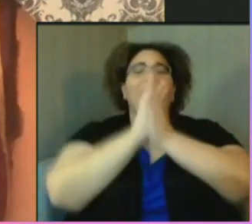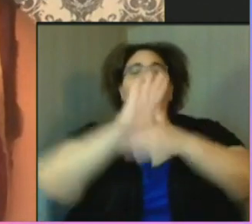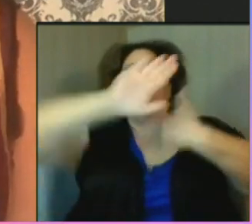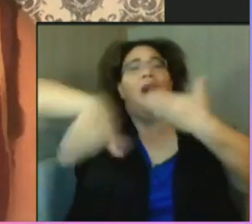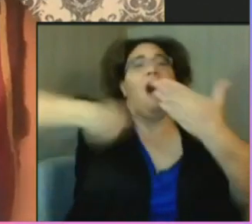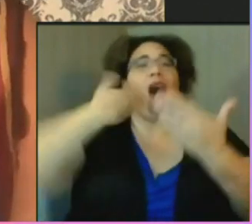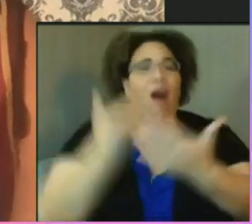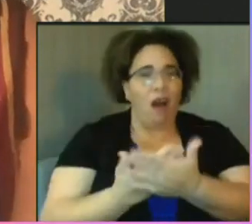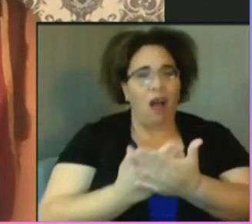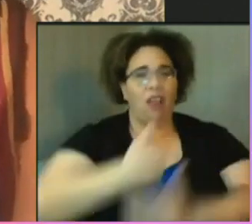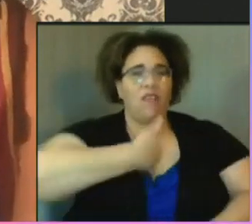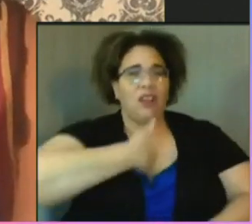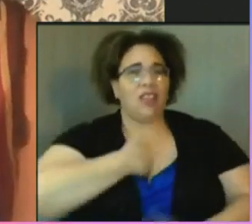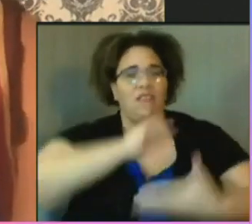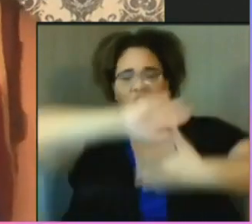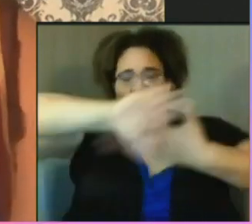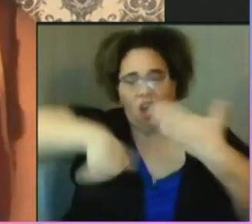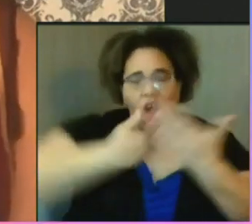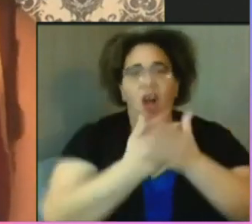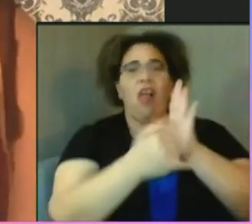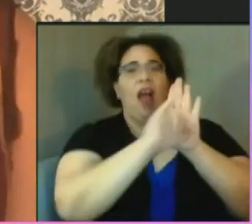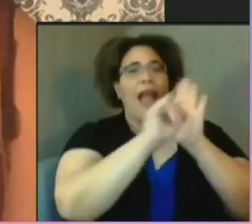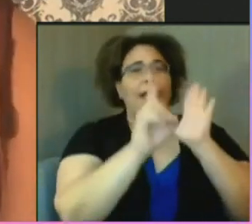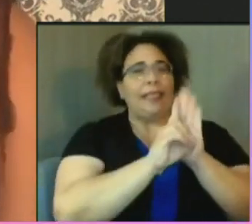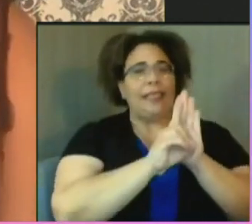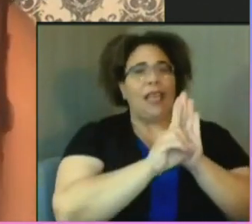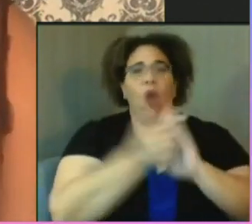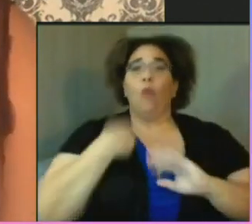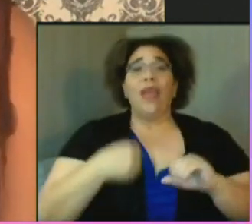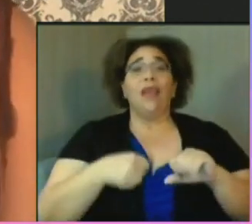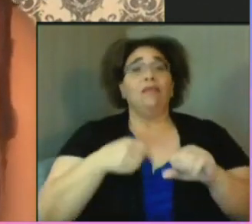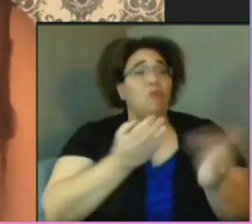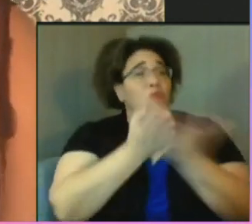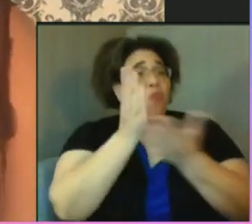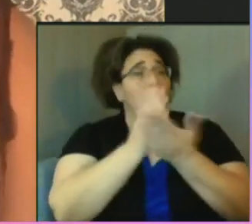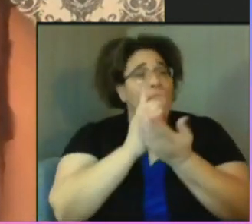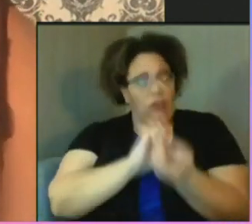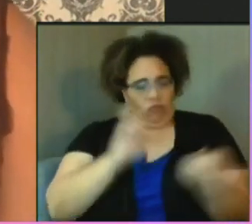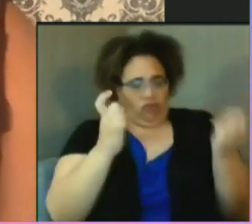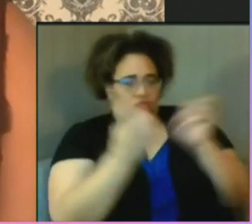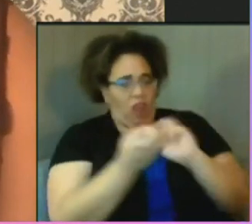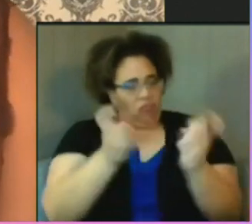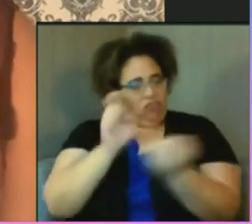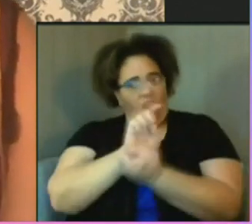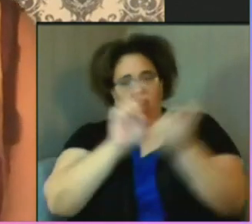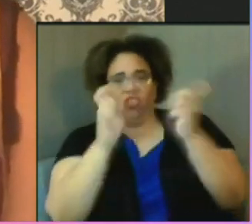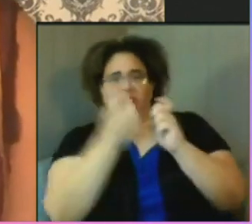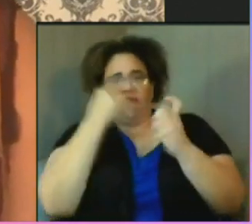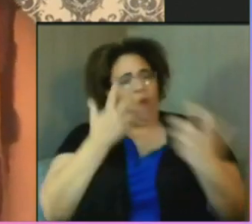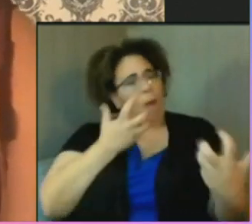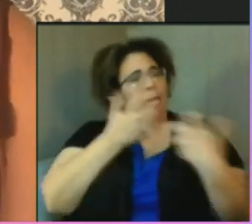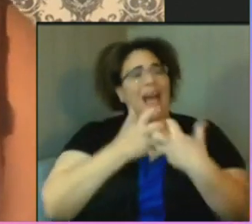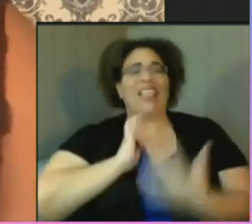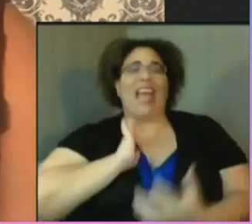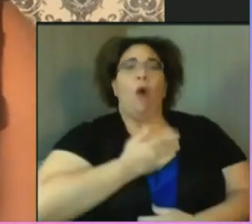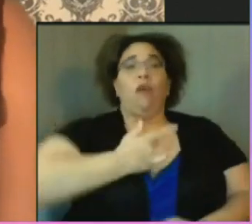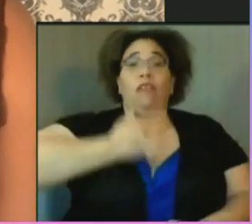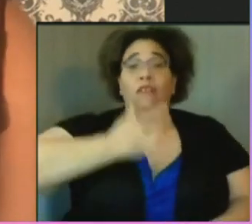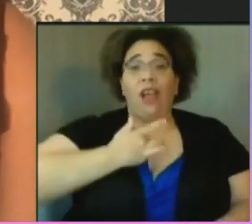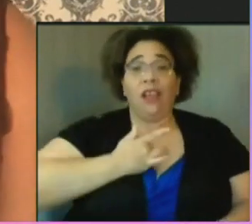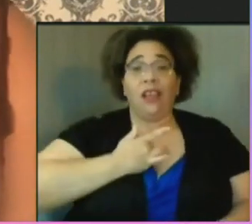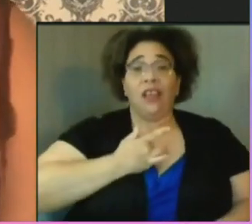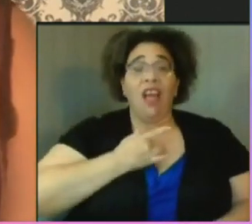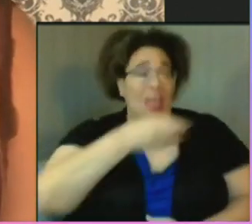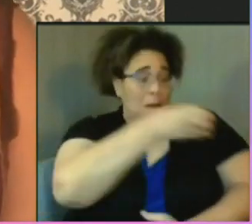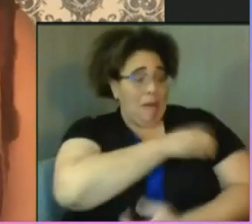of our manifestations, and we get to be chameleon. We don't only have to be one thing in our lives. We get to have the power of change